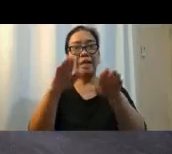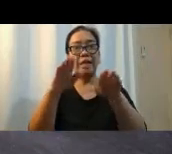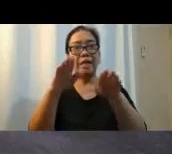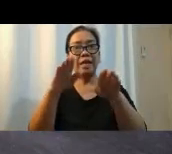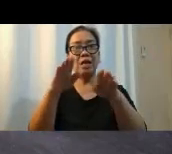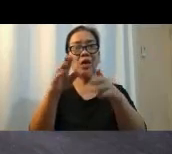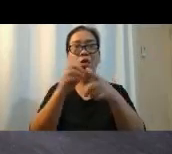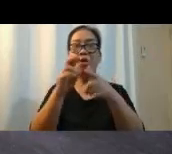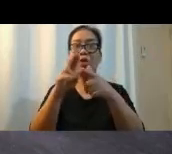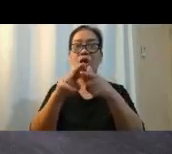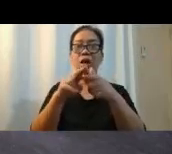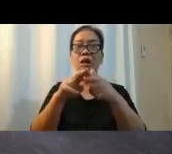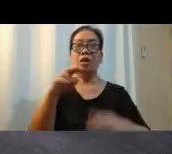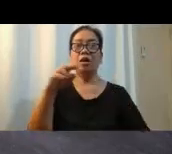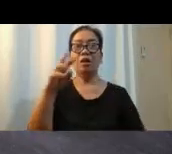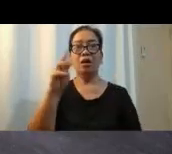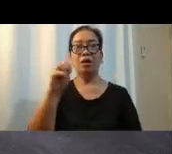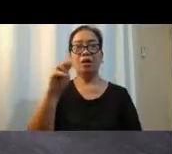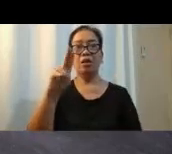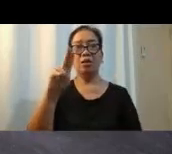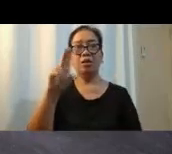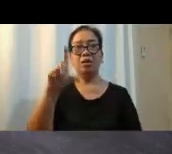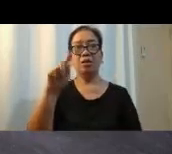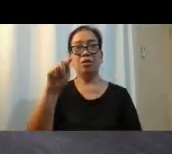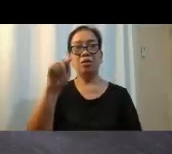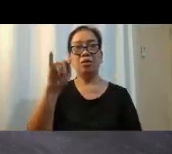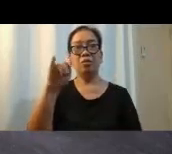multiply or